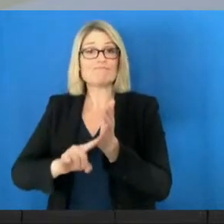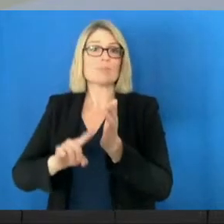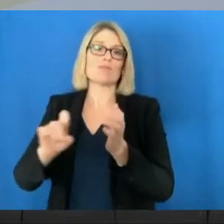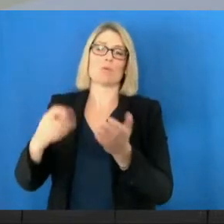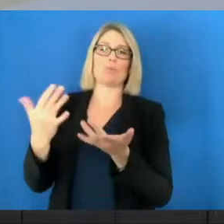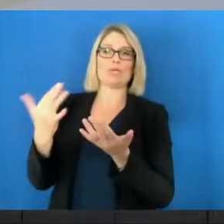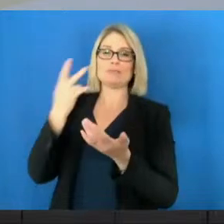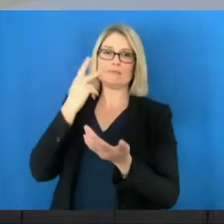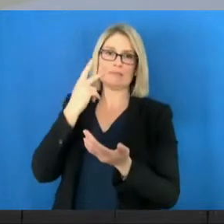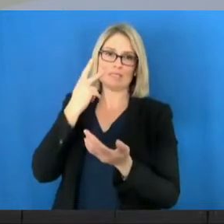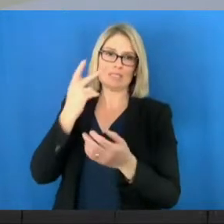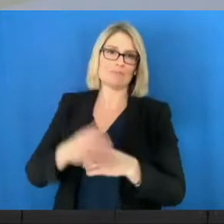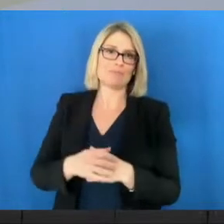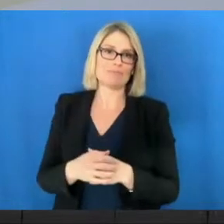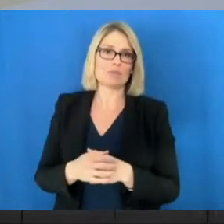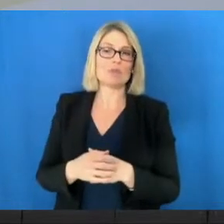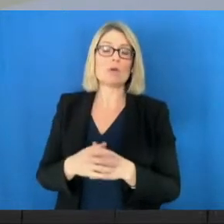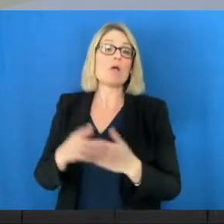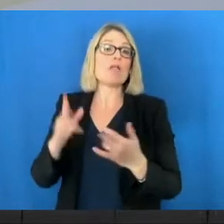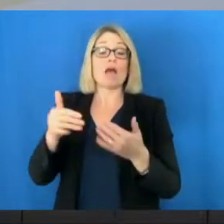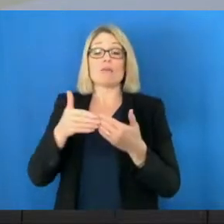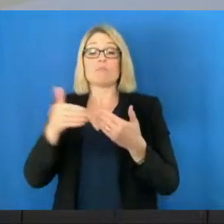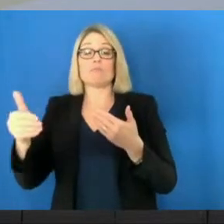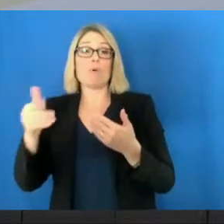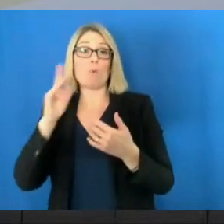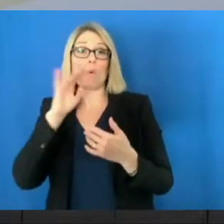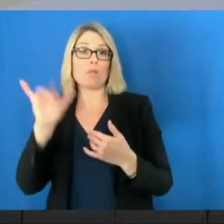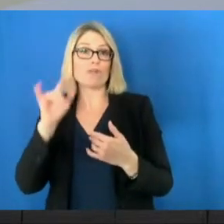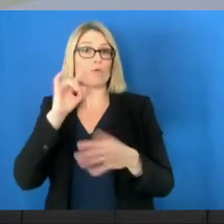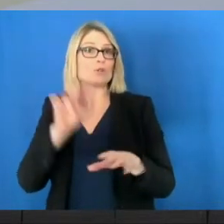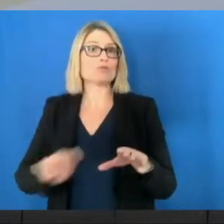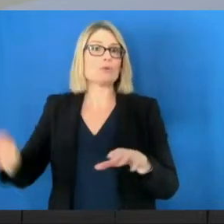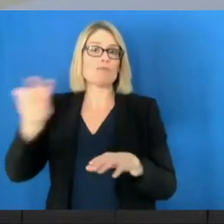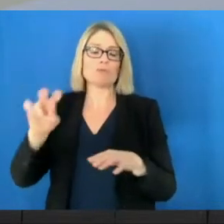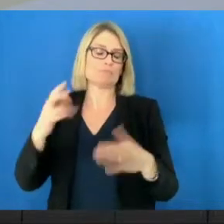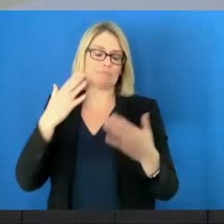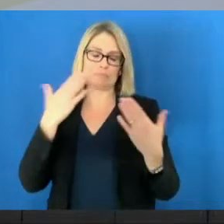and see what that means for travel